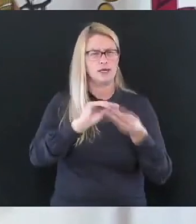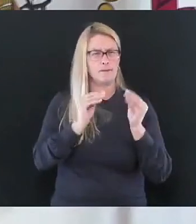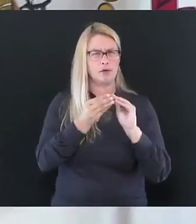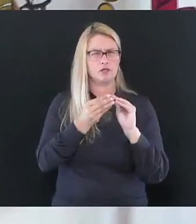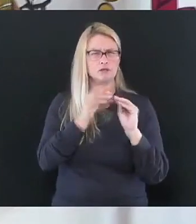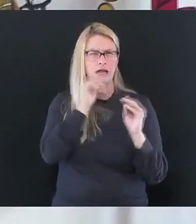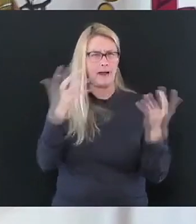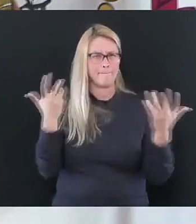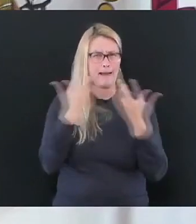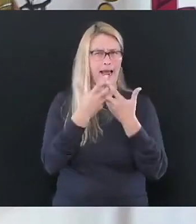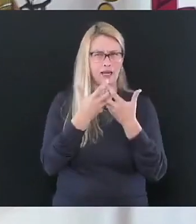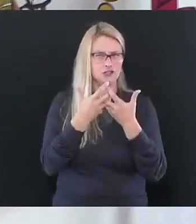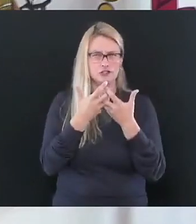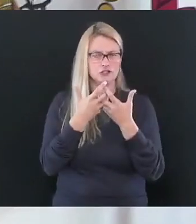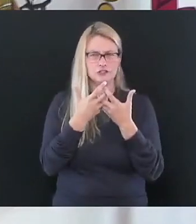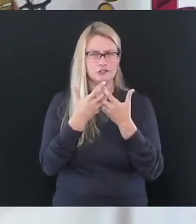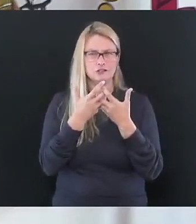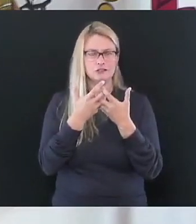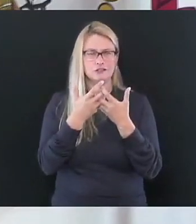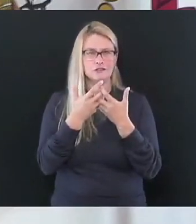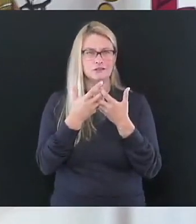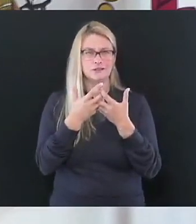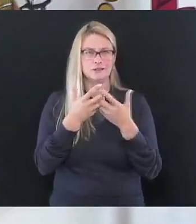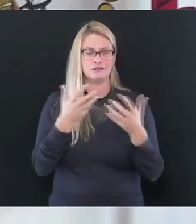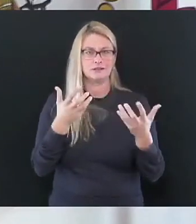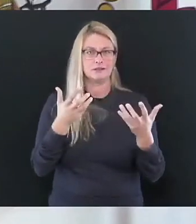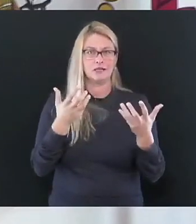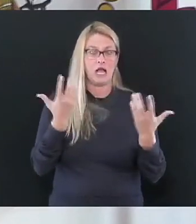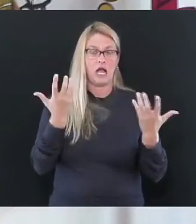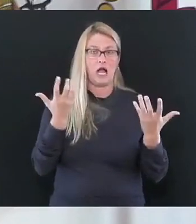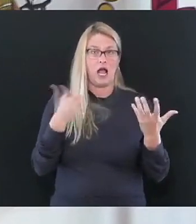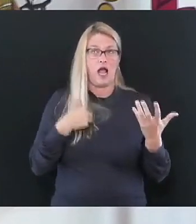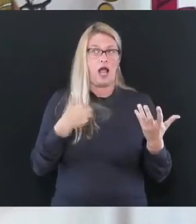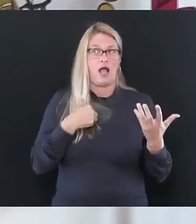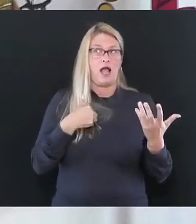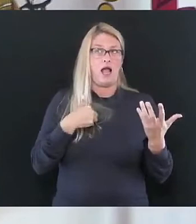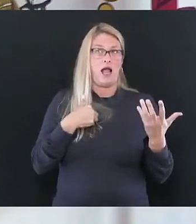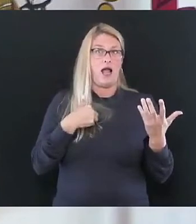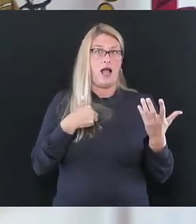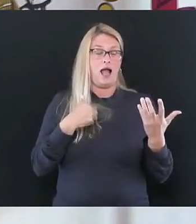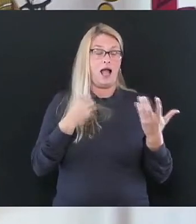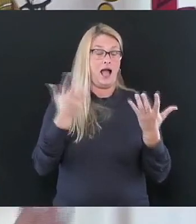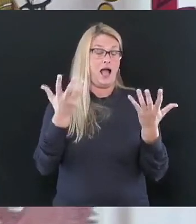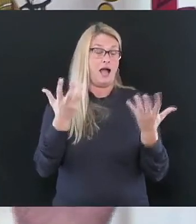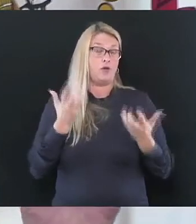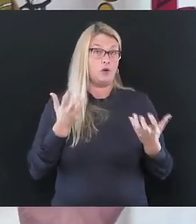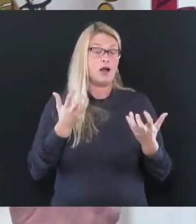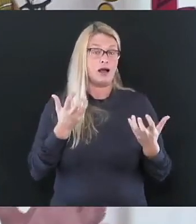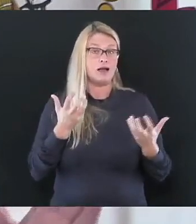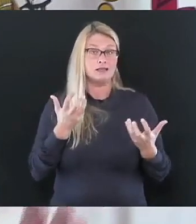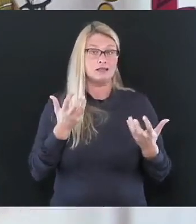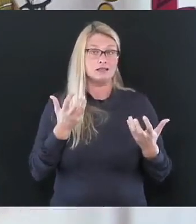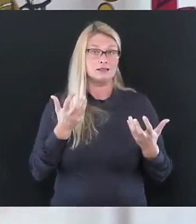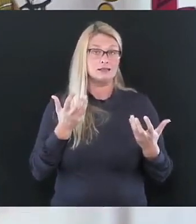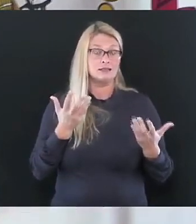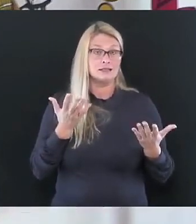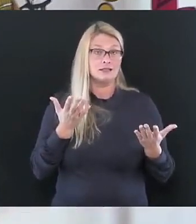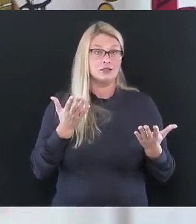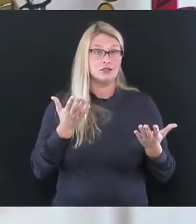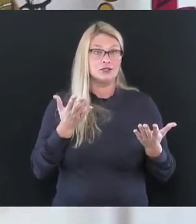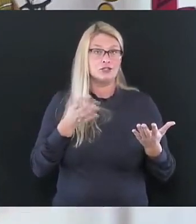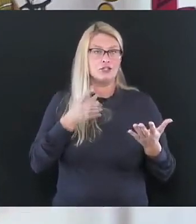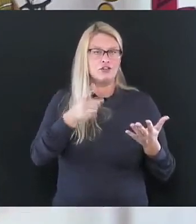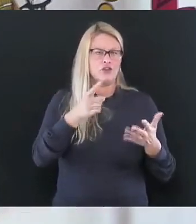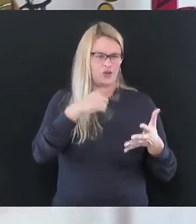that's, that is distorting the numbers. But with all this being said, if you'll go through just what I